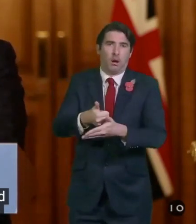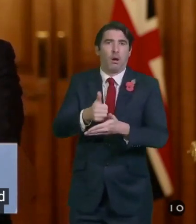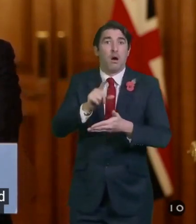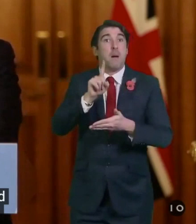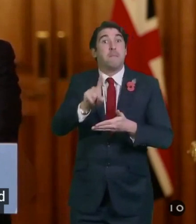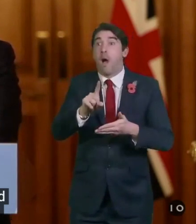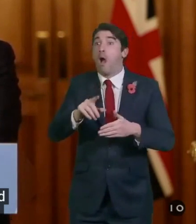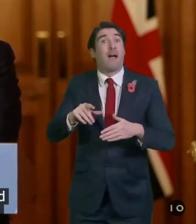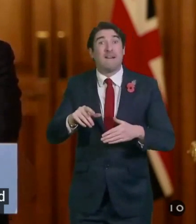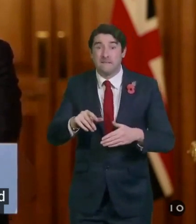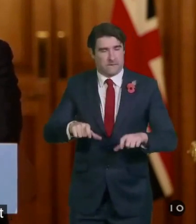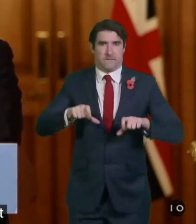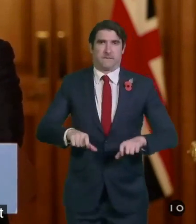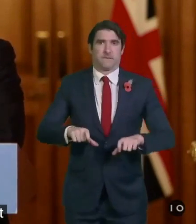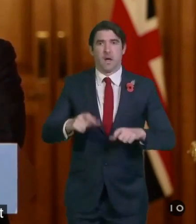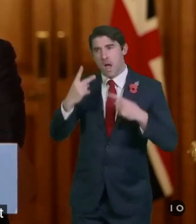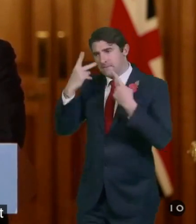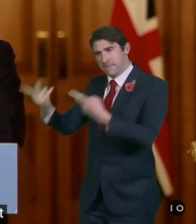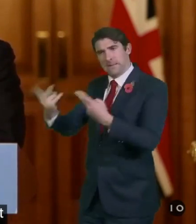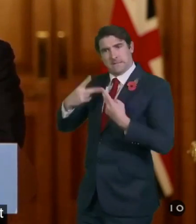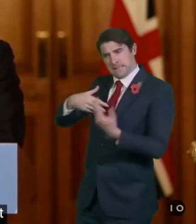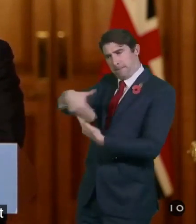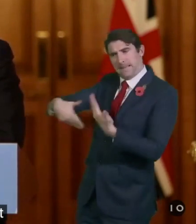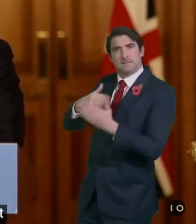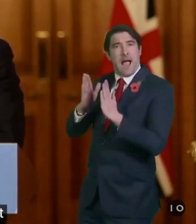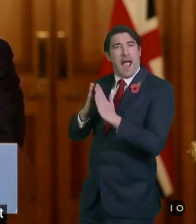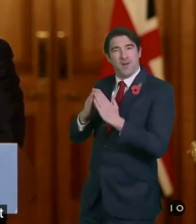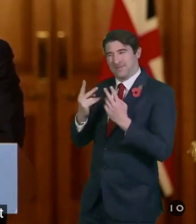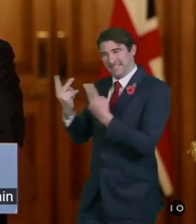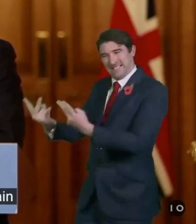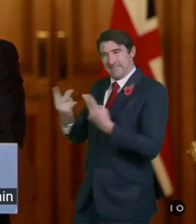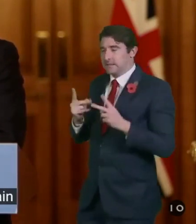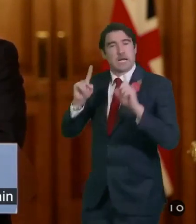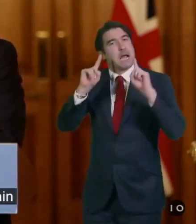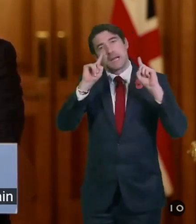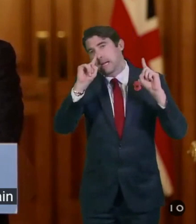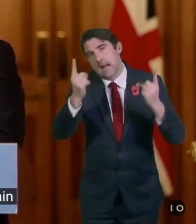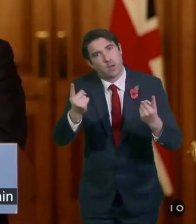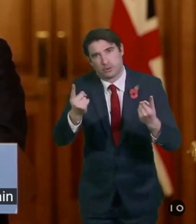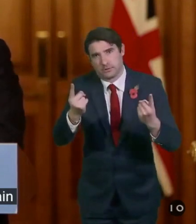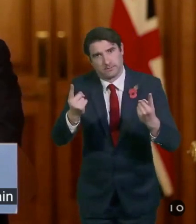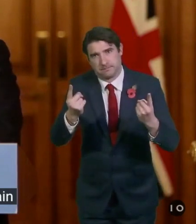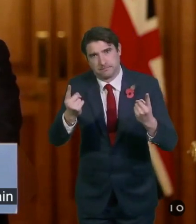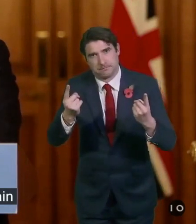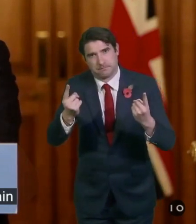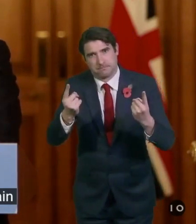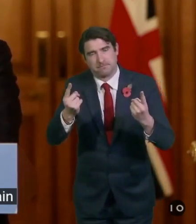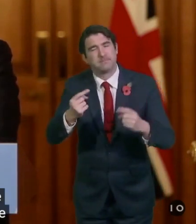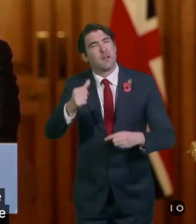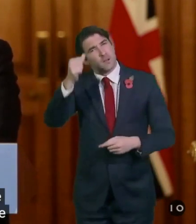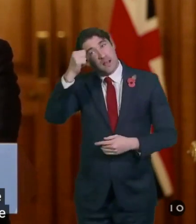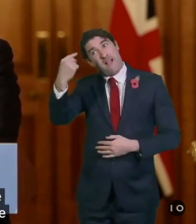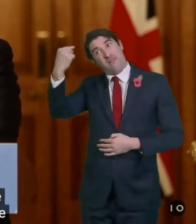tough shielding was, and we will not ask people to shield again in the same way, but we are asking those who are